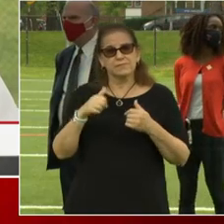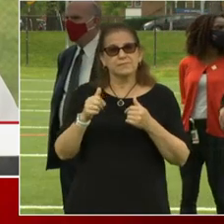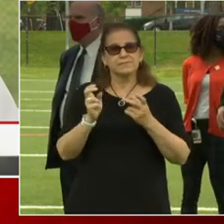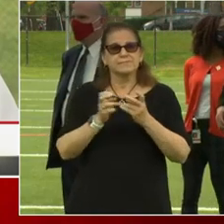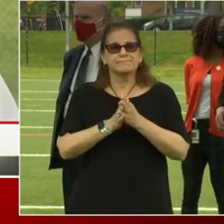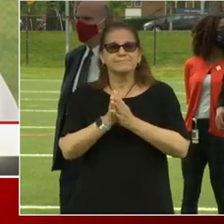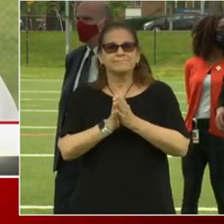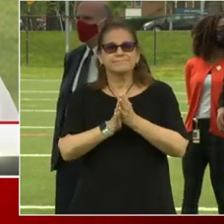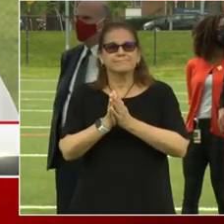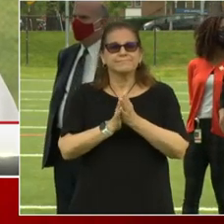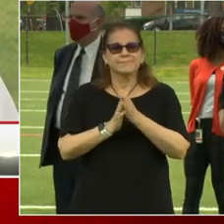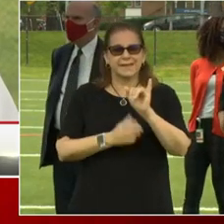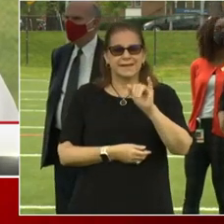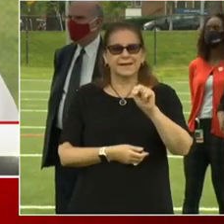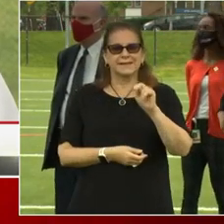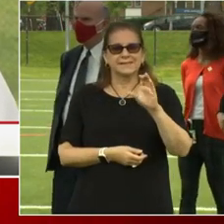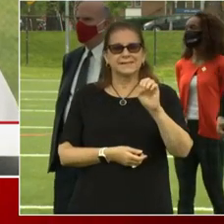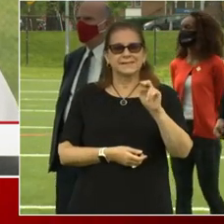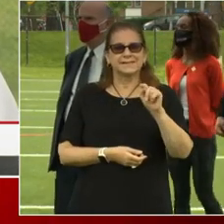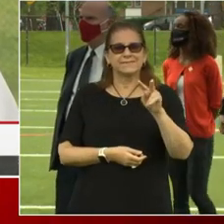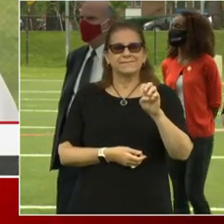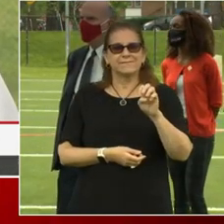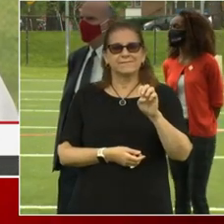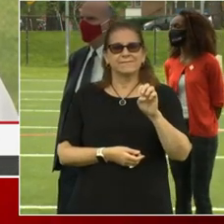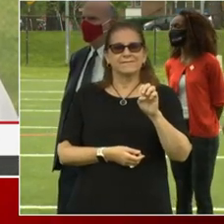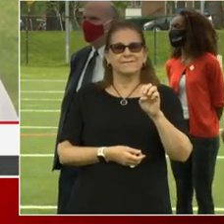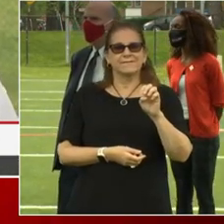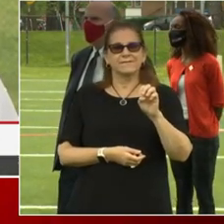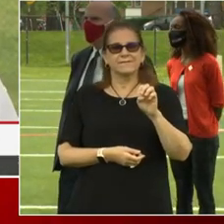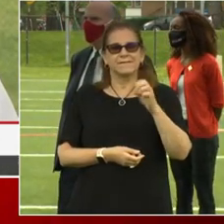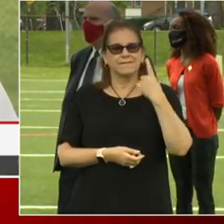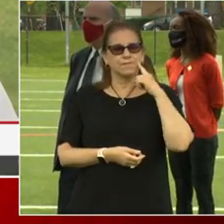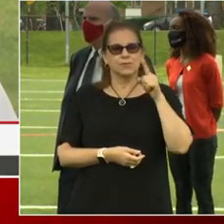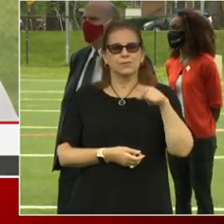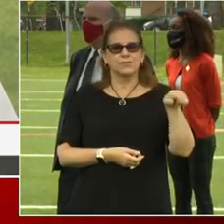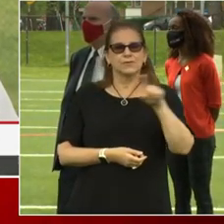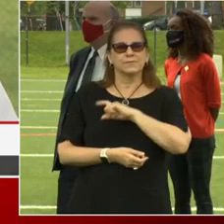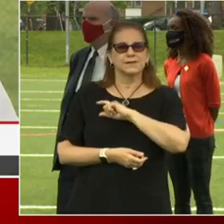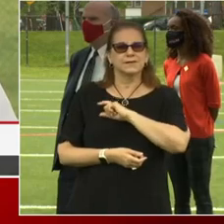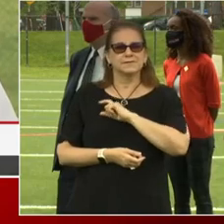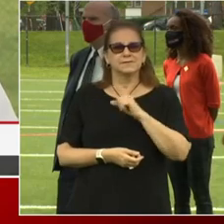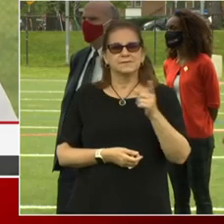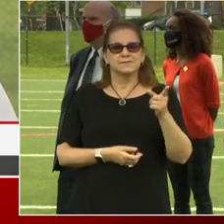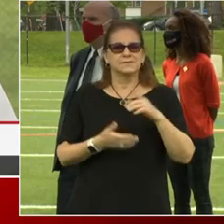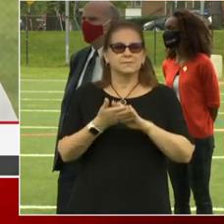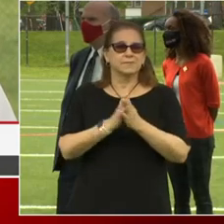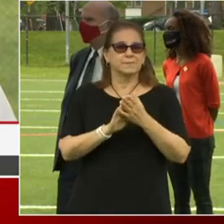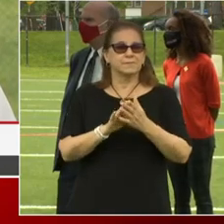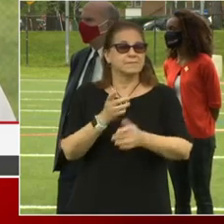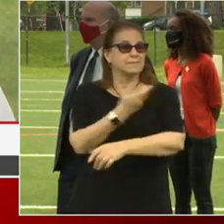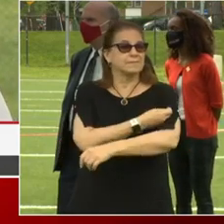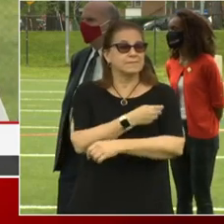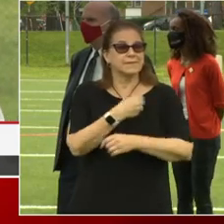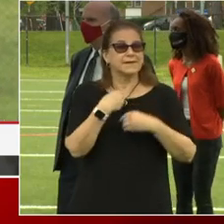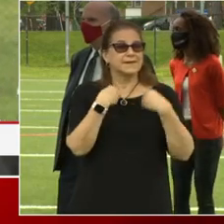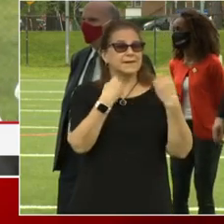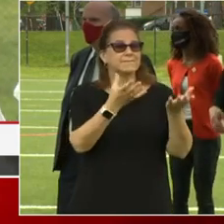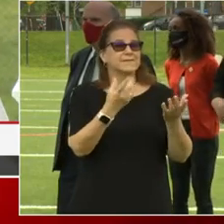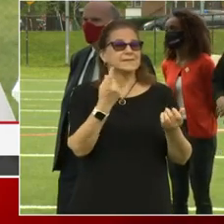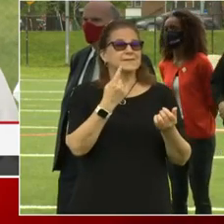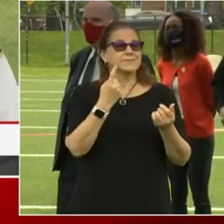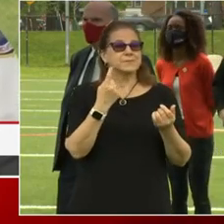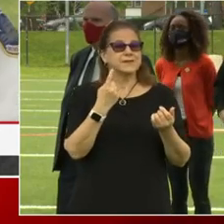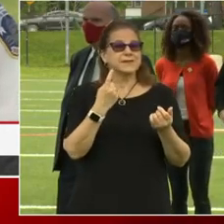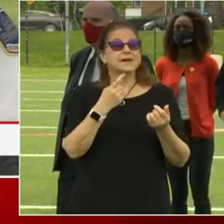remaining members of the force to get vaccinated? Bonuses, etc.? Yeah, I want them to be healthy and safe. That's the incentive. I want them to be healthy and safe. Yes,